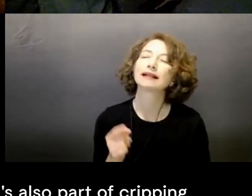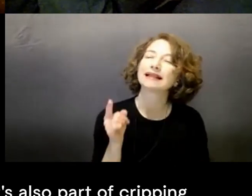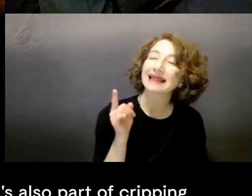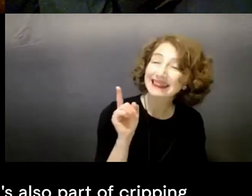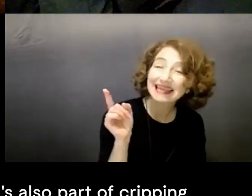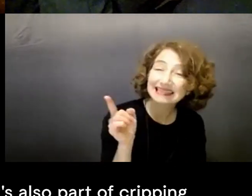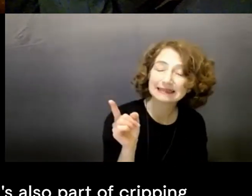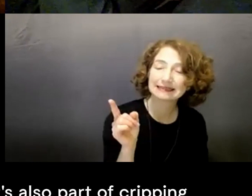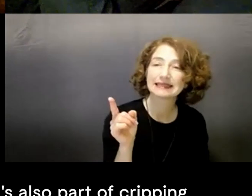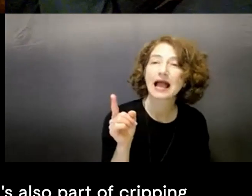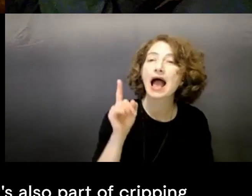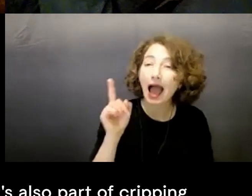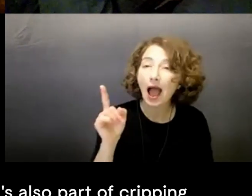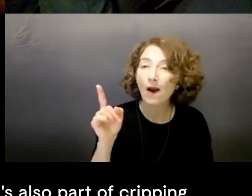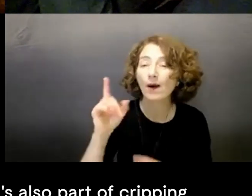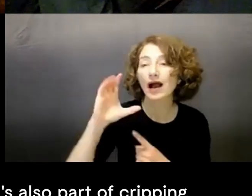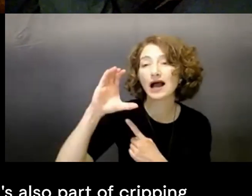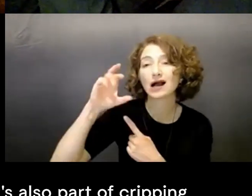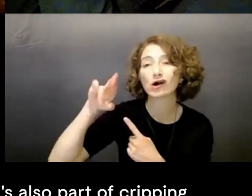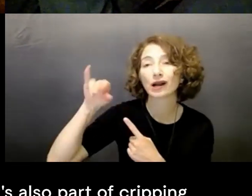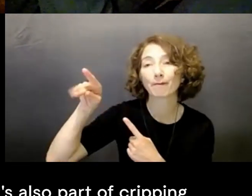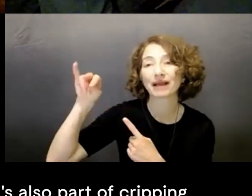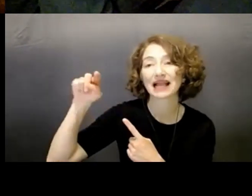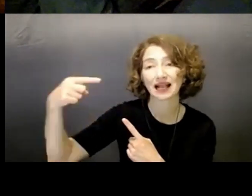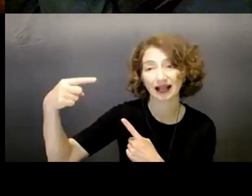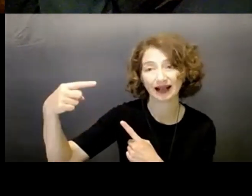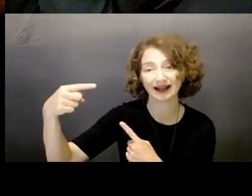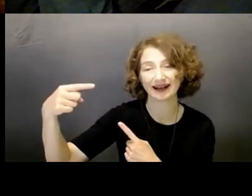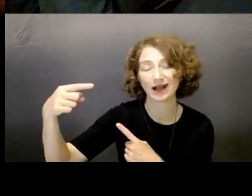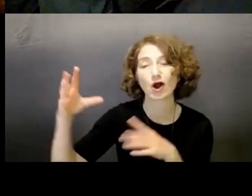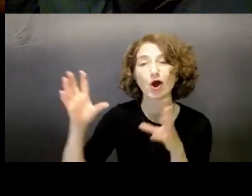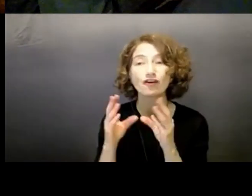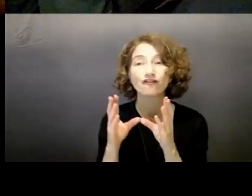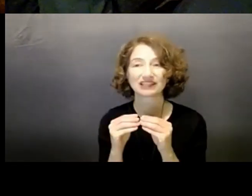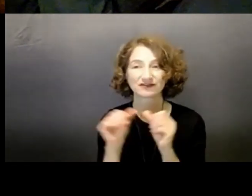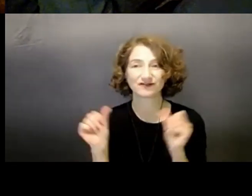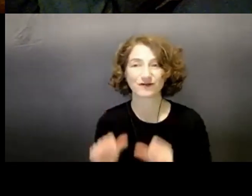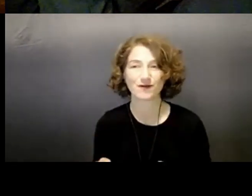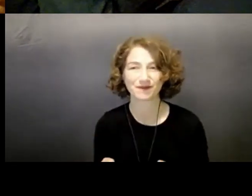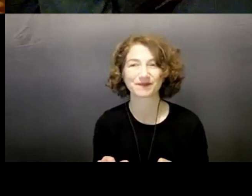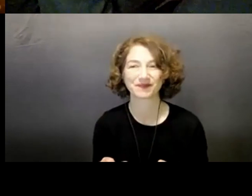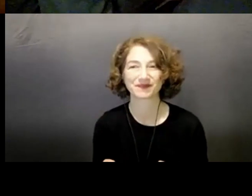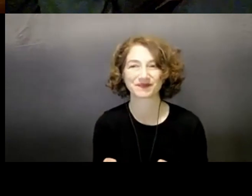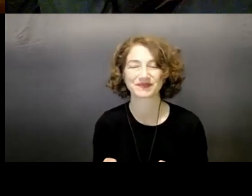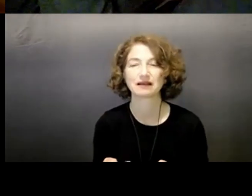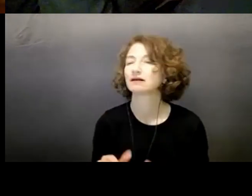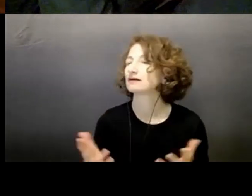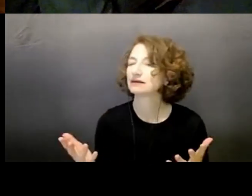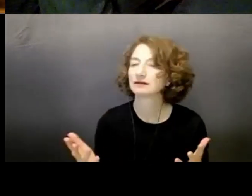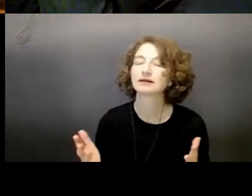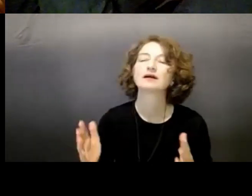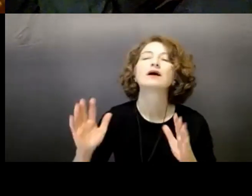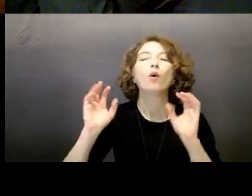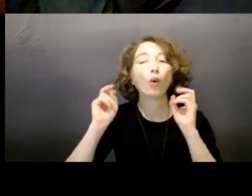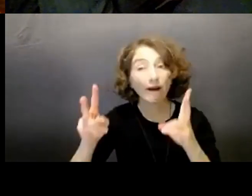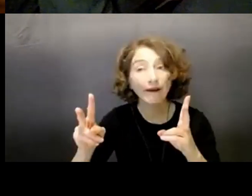of cripping the way we do conferences, is actually making space